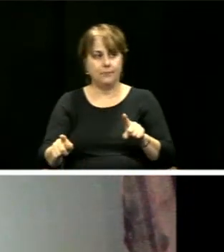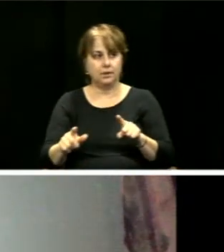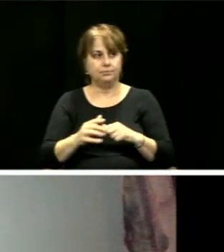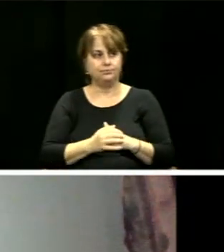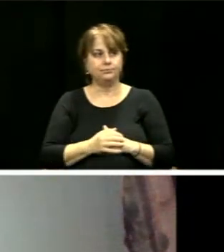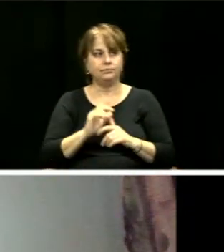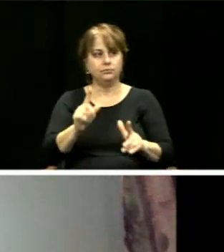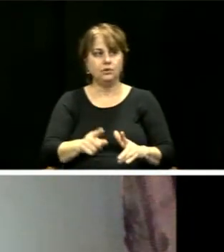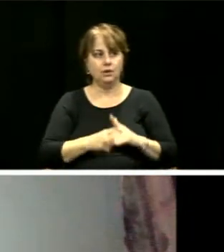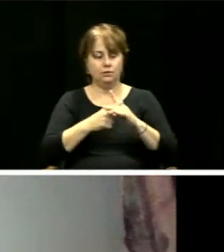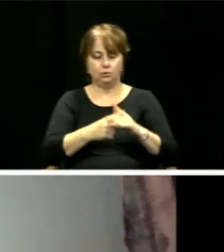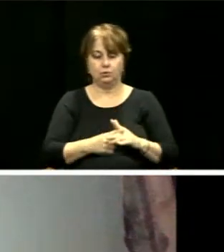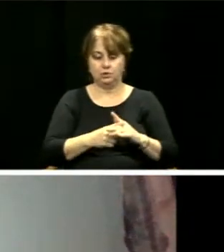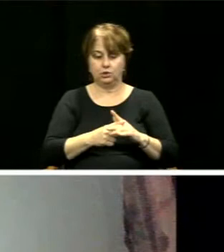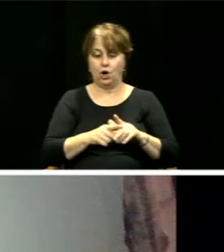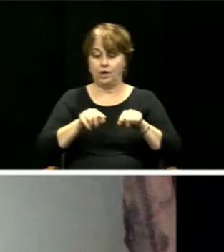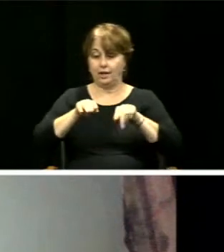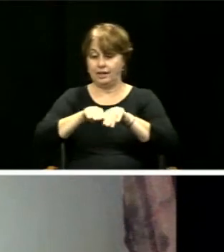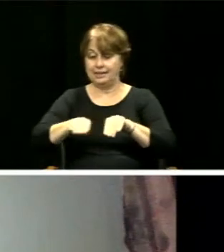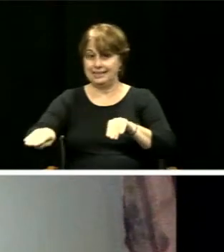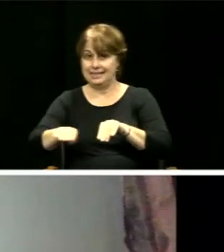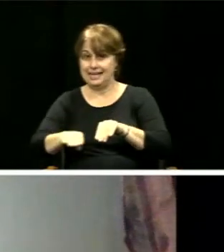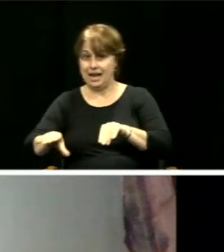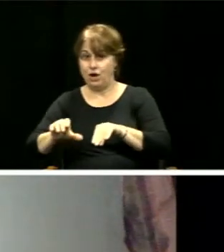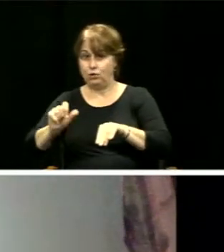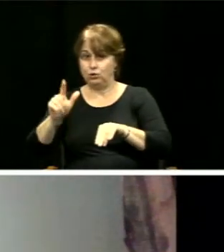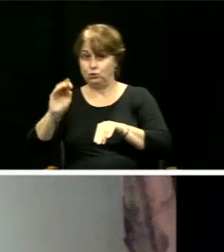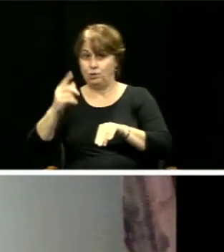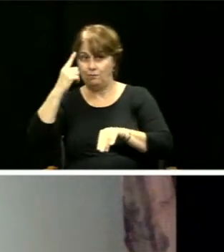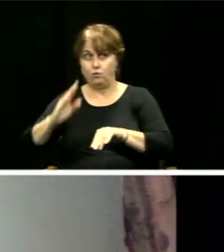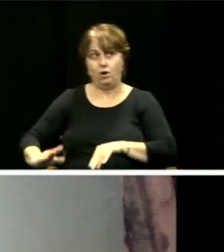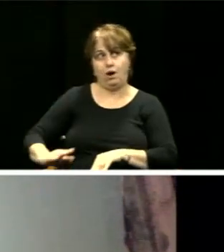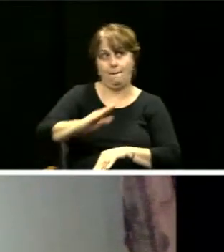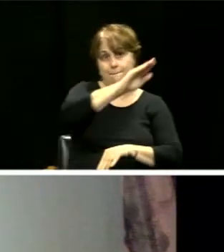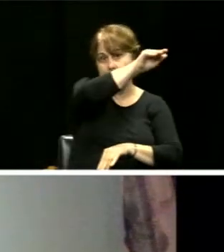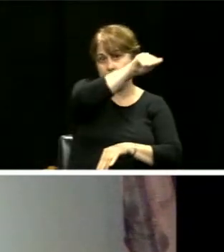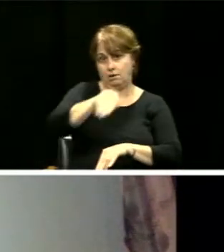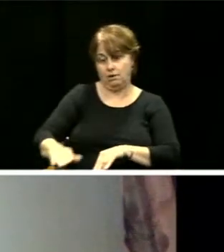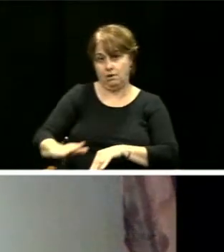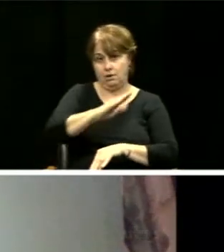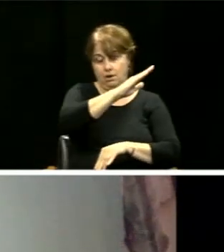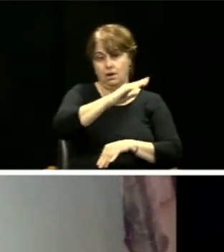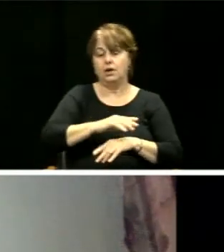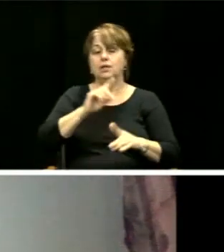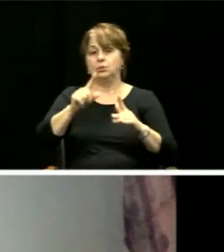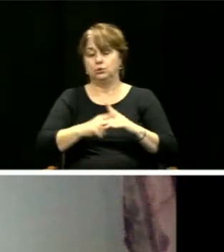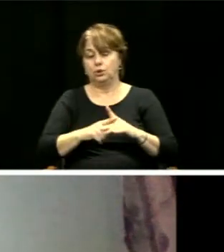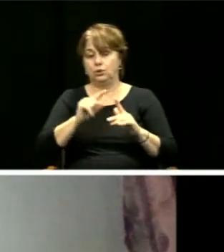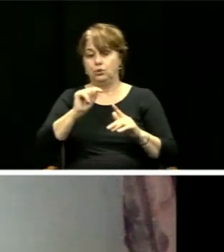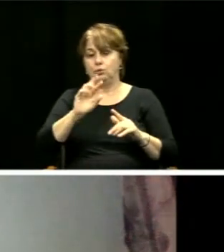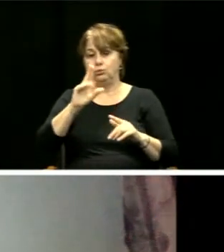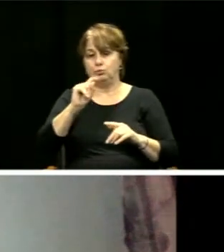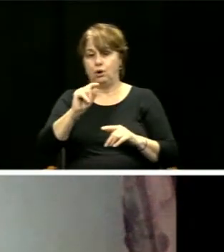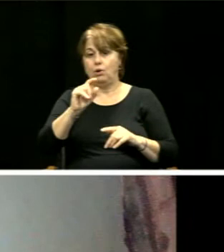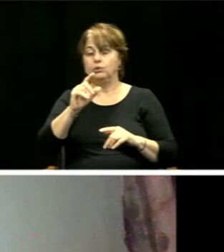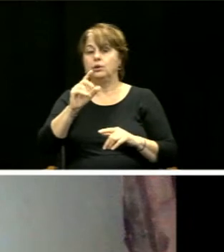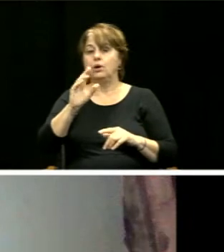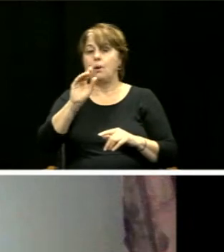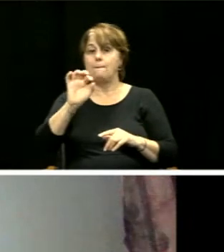start downstream to upstream. So we are starting with the Trout Brook Drive that's down near Asylum Ave, and then